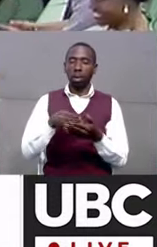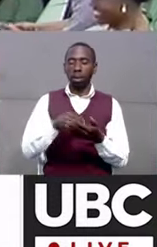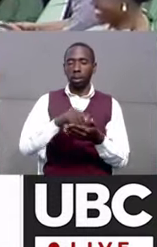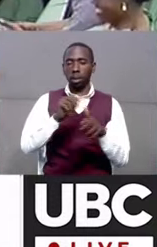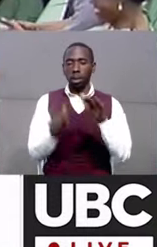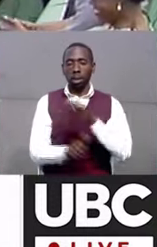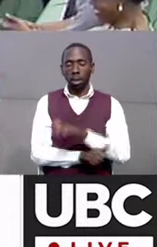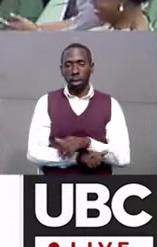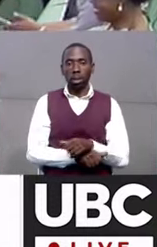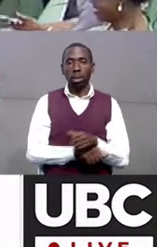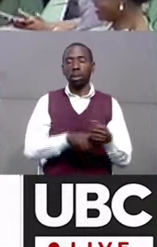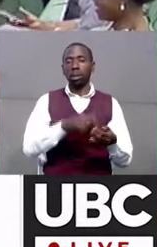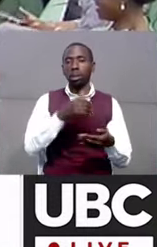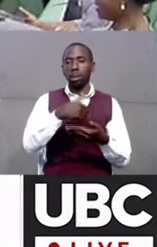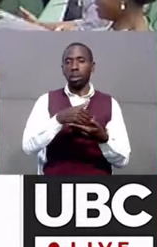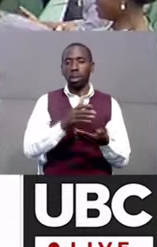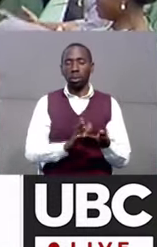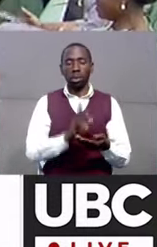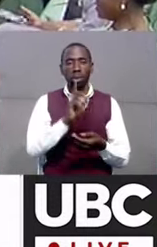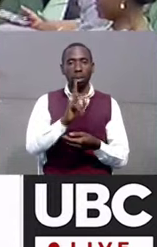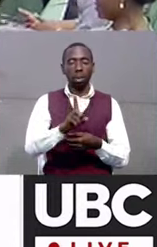1 for the financial year